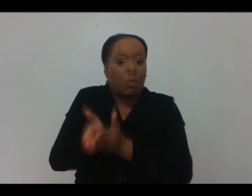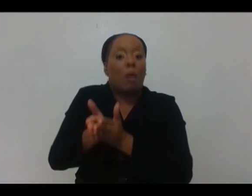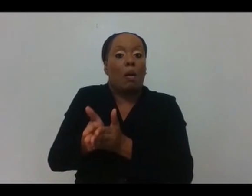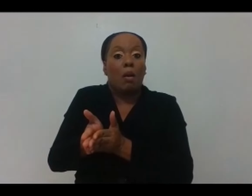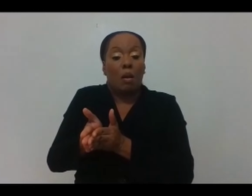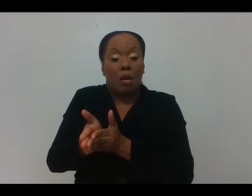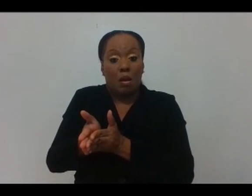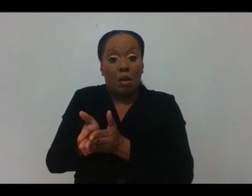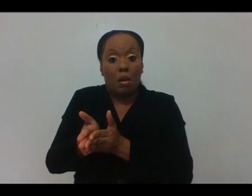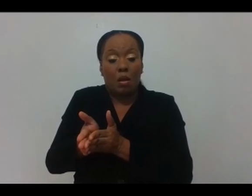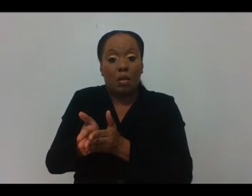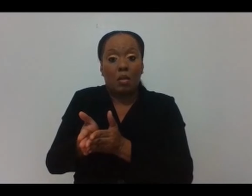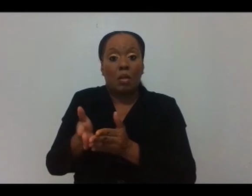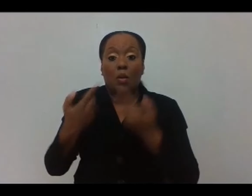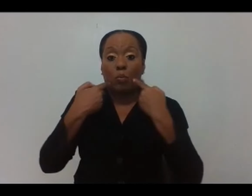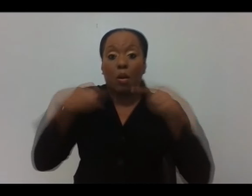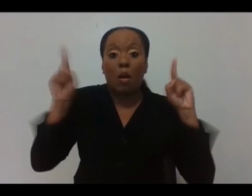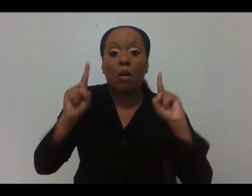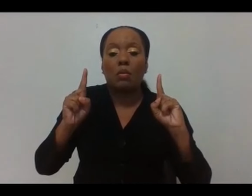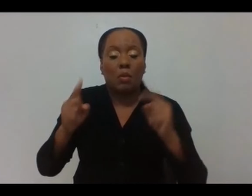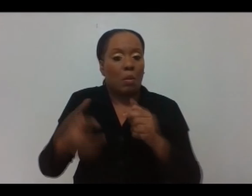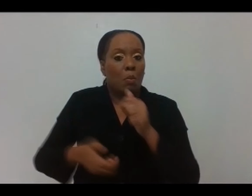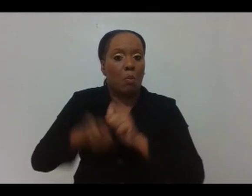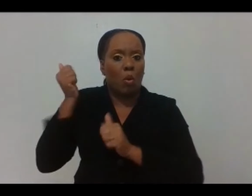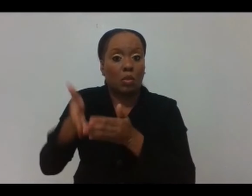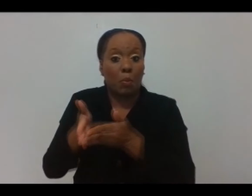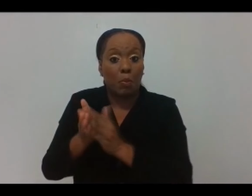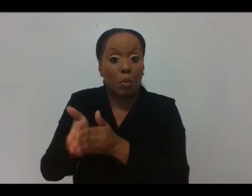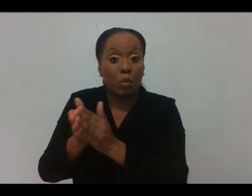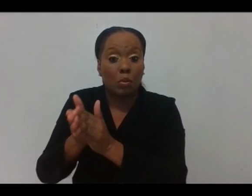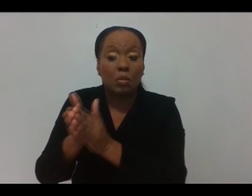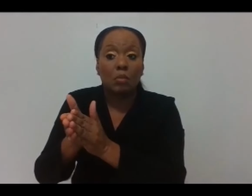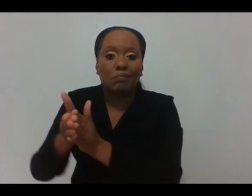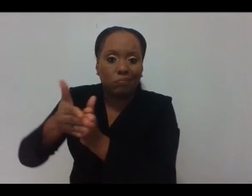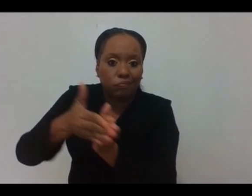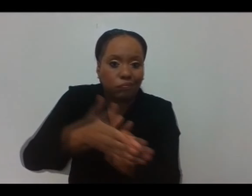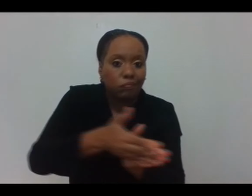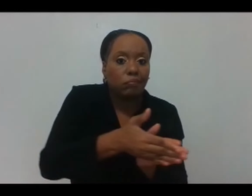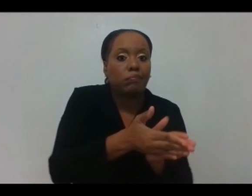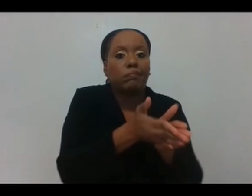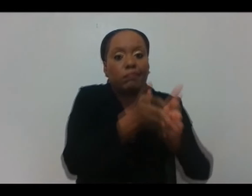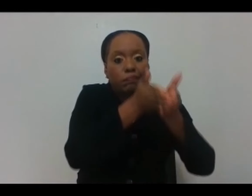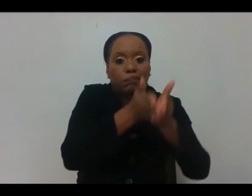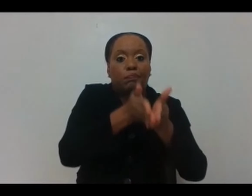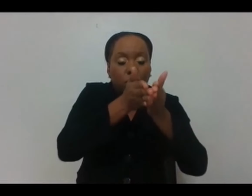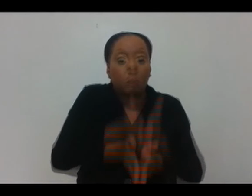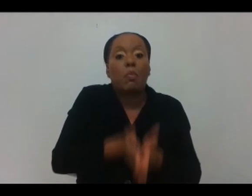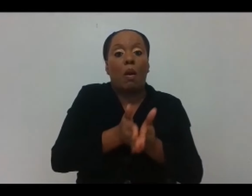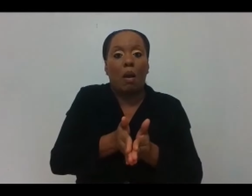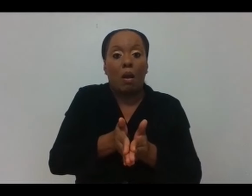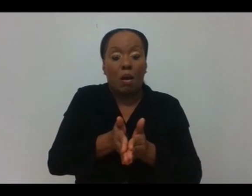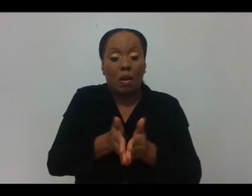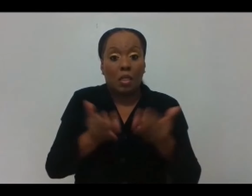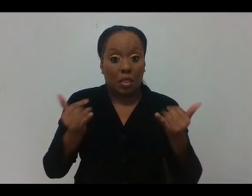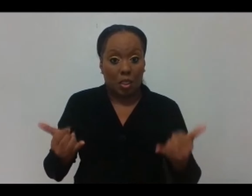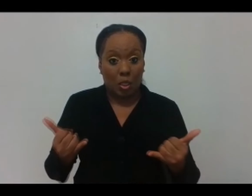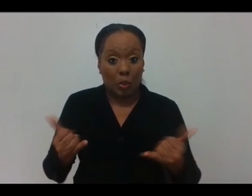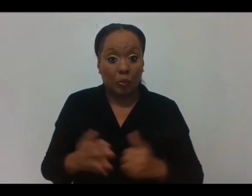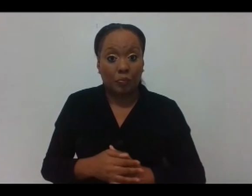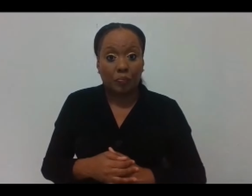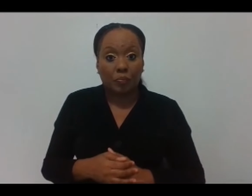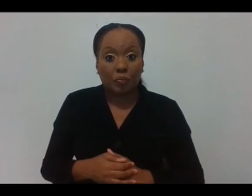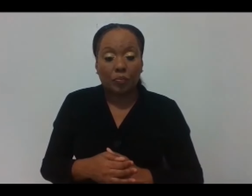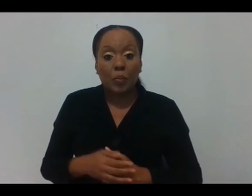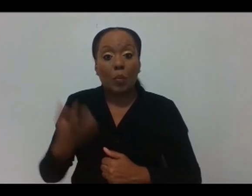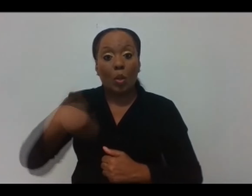advisory has been issued. Most of the fishing vessels that were out to sea and the longliners are on their way back into Barbados. We